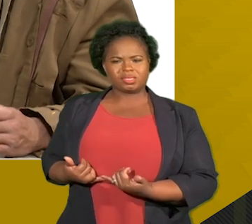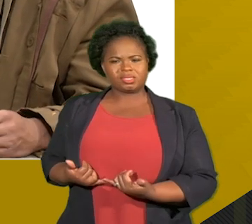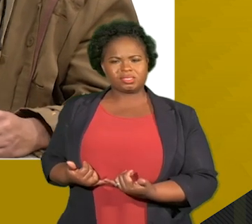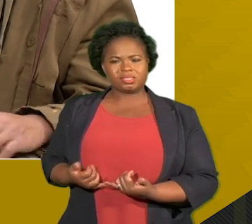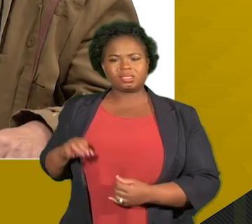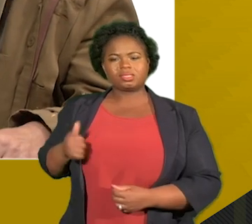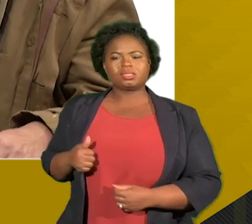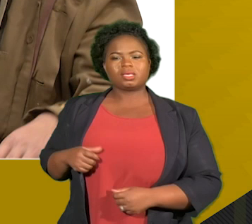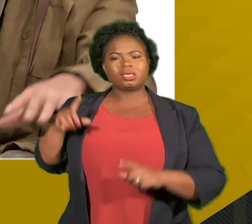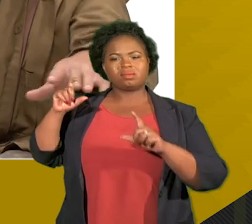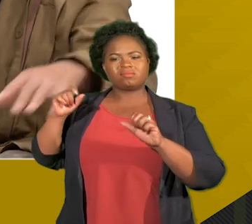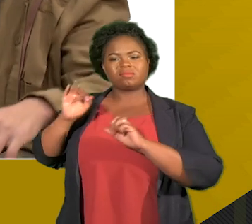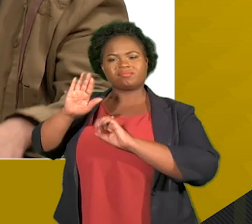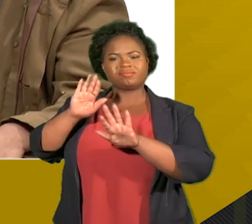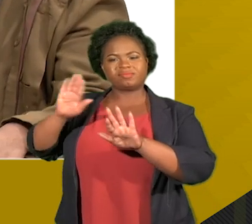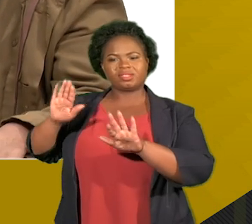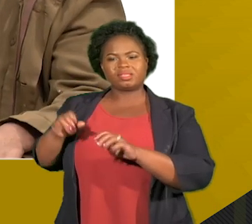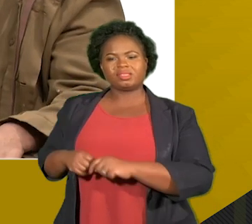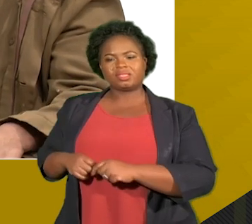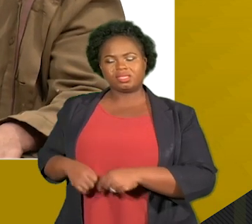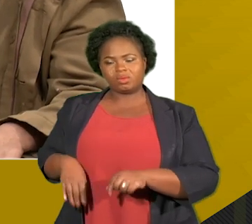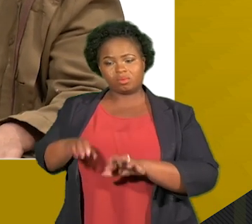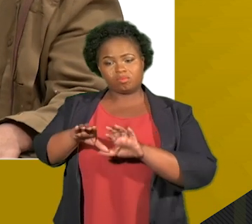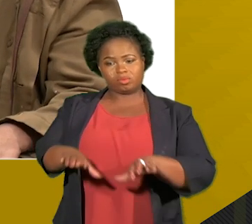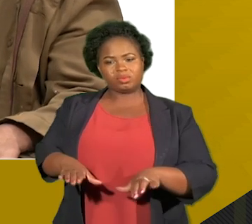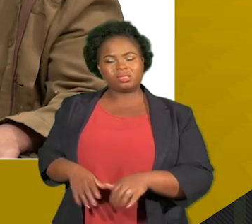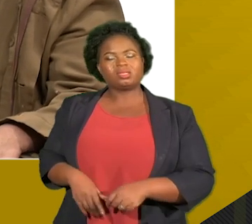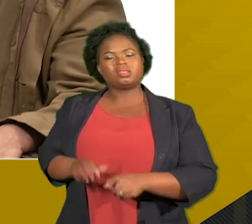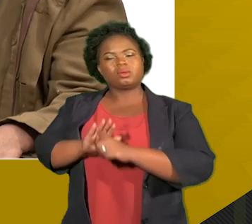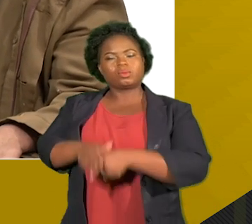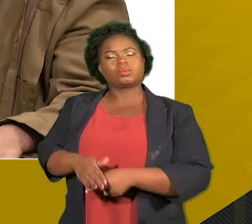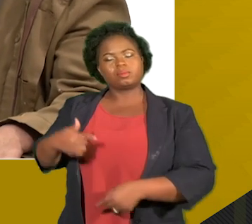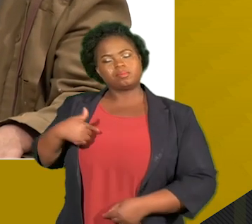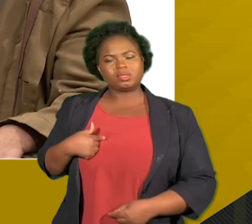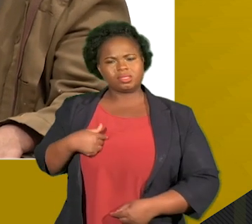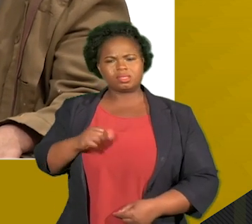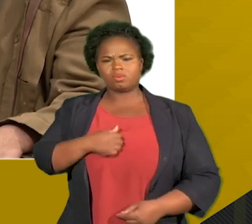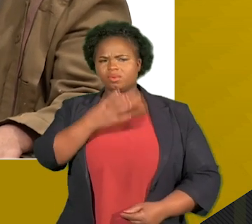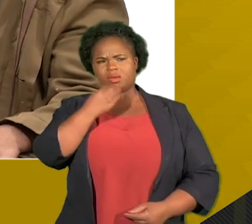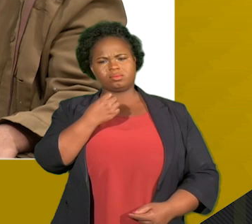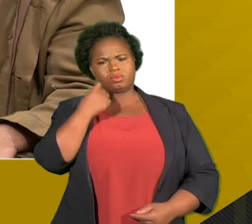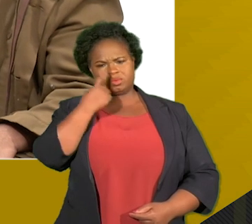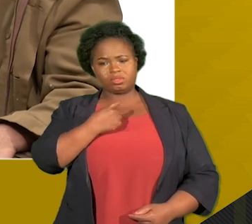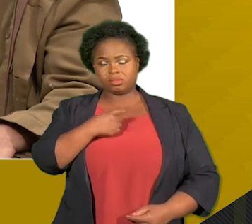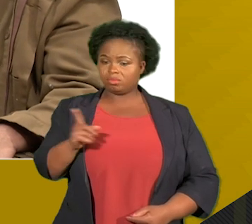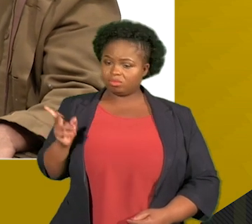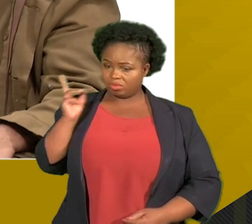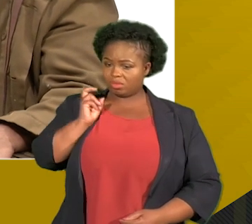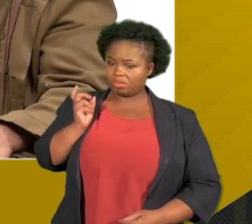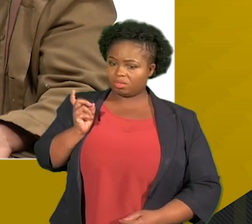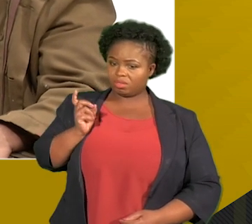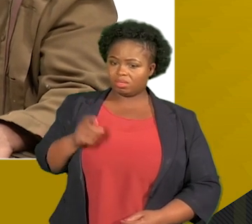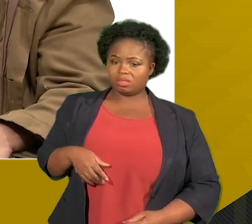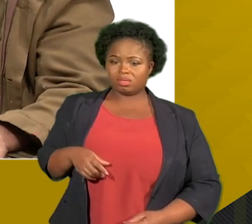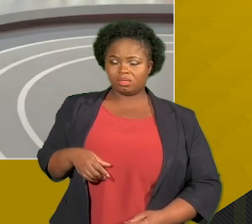the gallery takes me and put me as a doormat. And you ask me a question. You hear my brother?